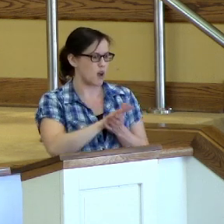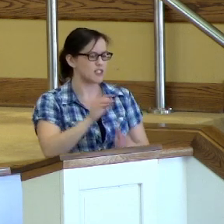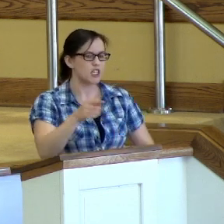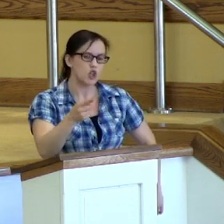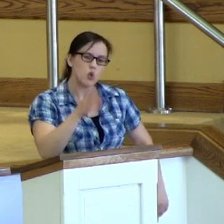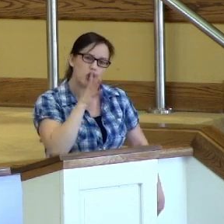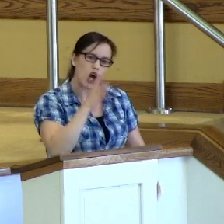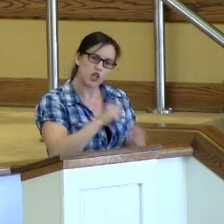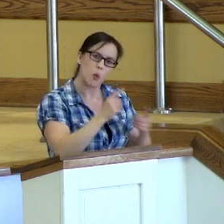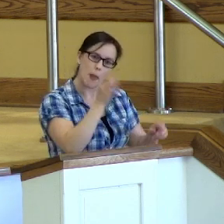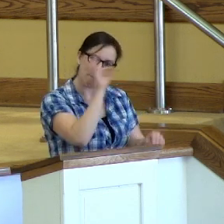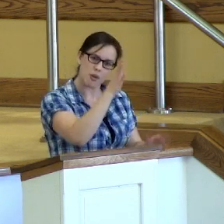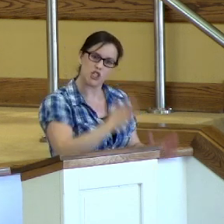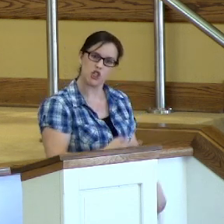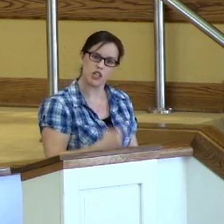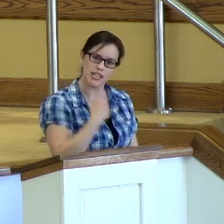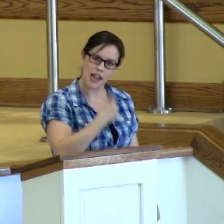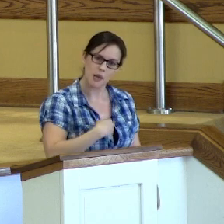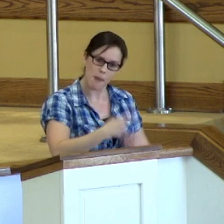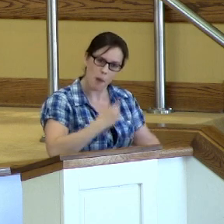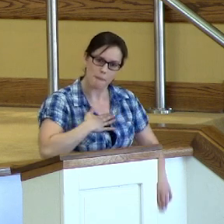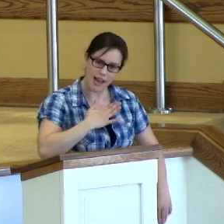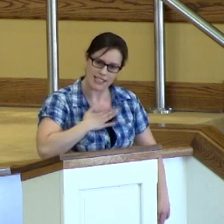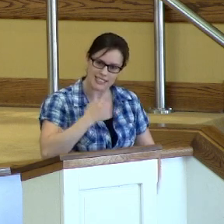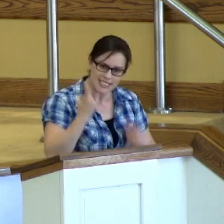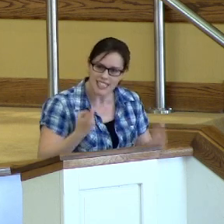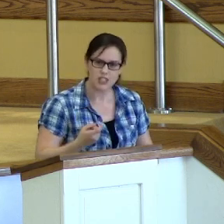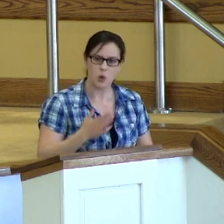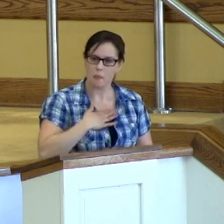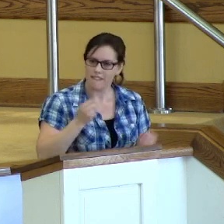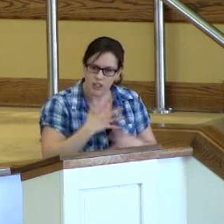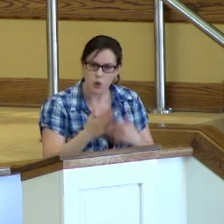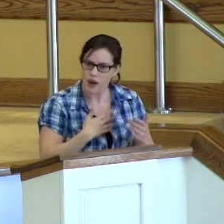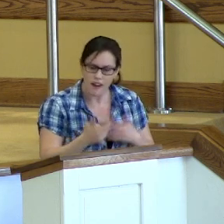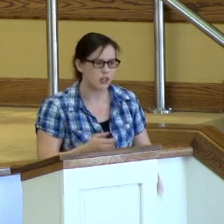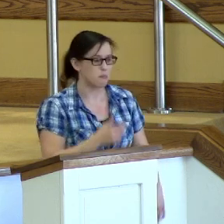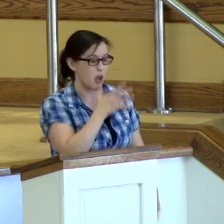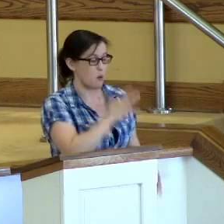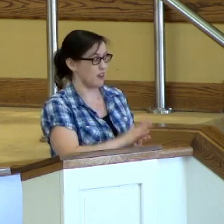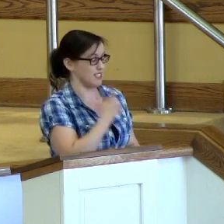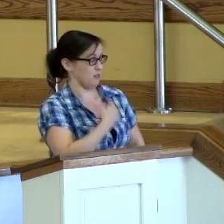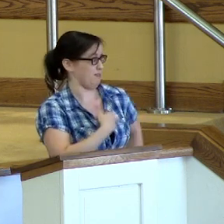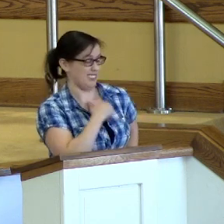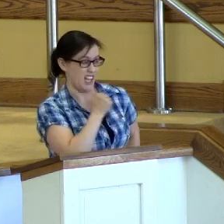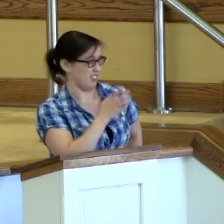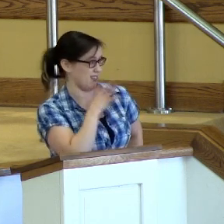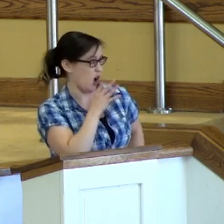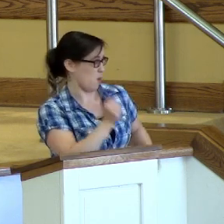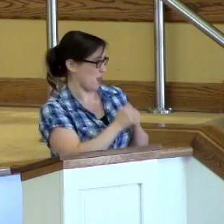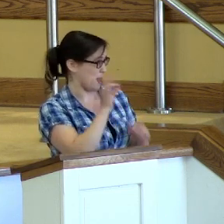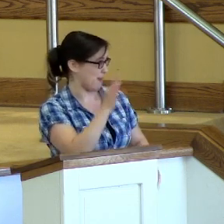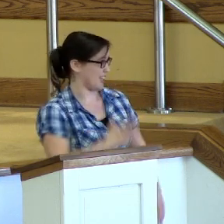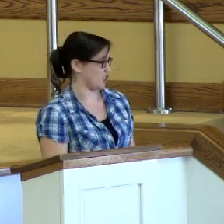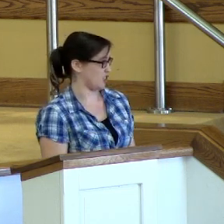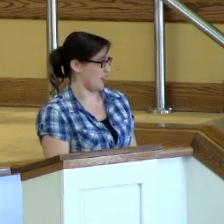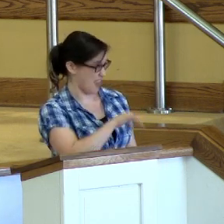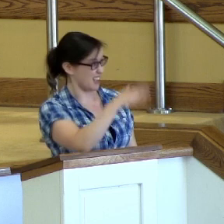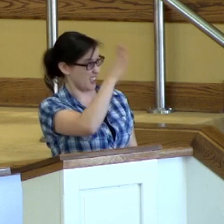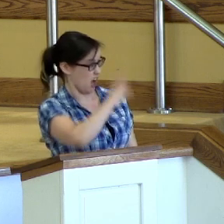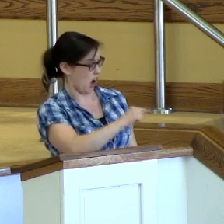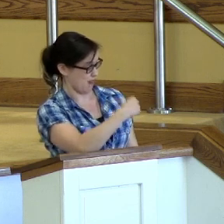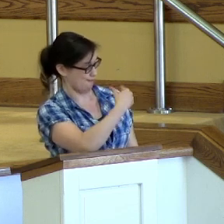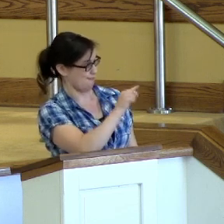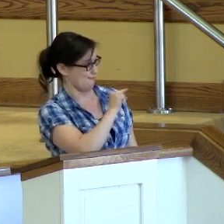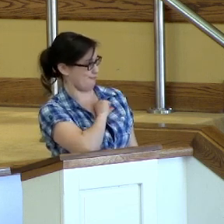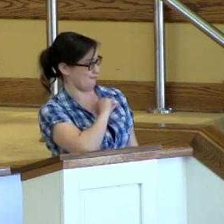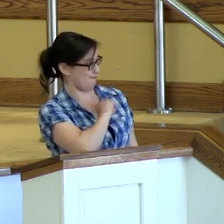the more I resisted, the more I tried to put other things into it, there's no peace. There's no peace until I finally